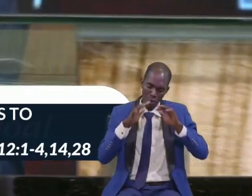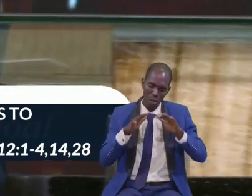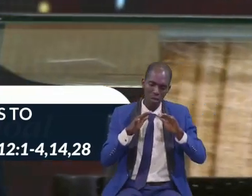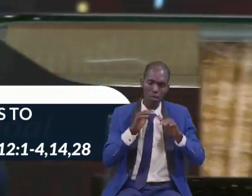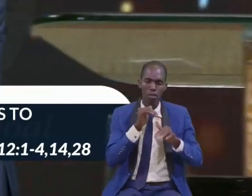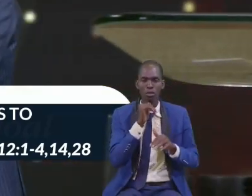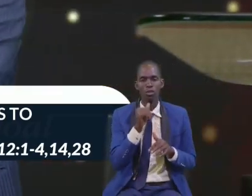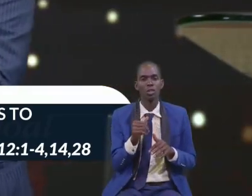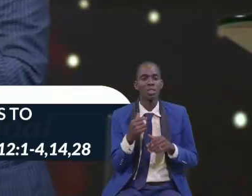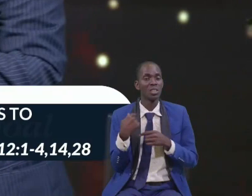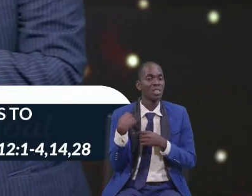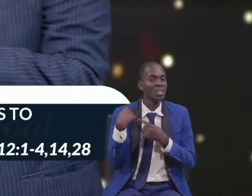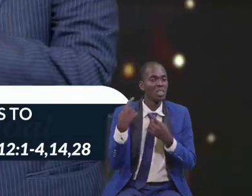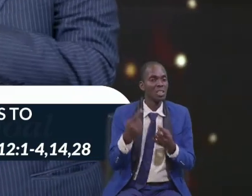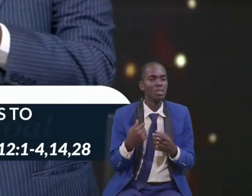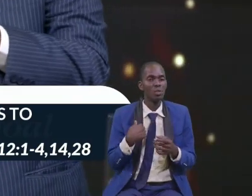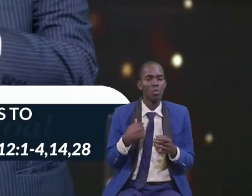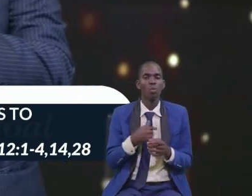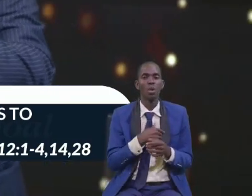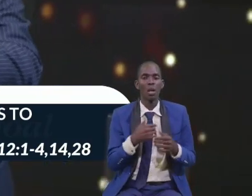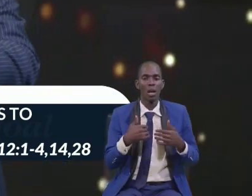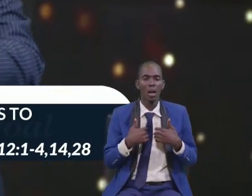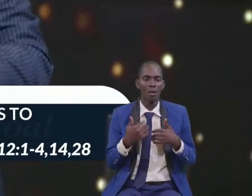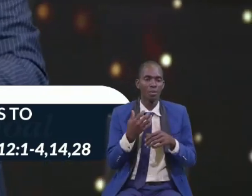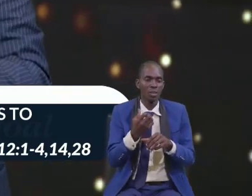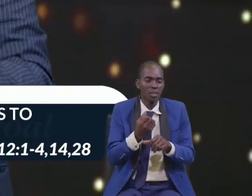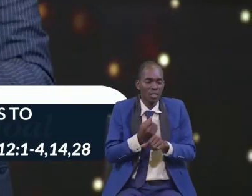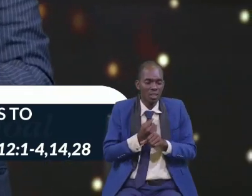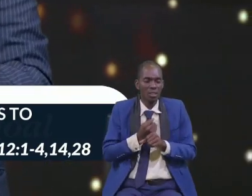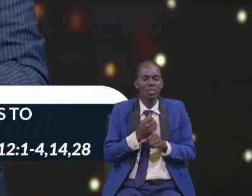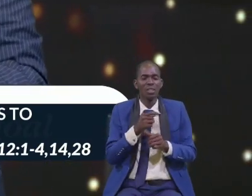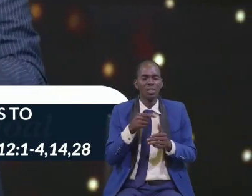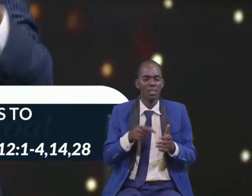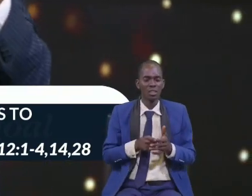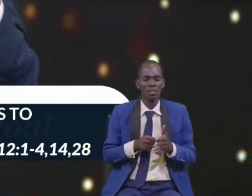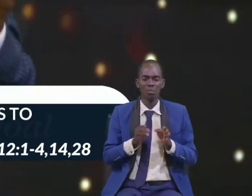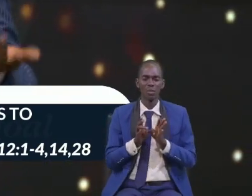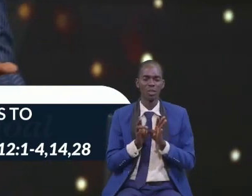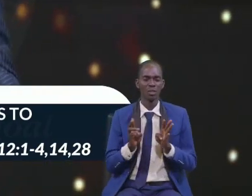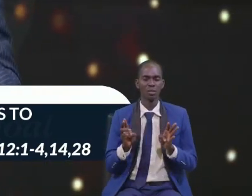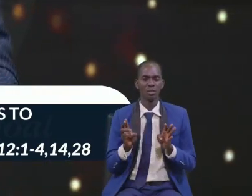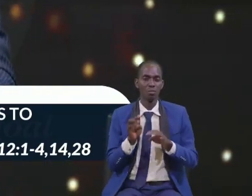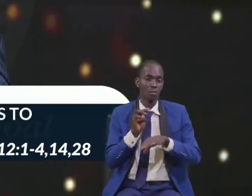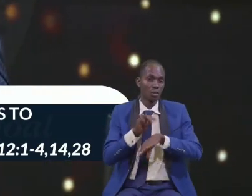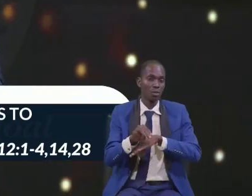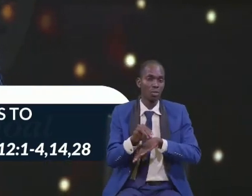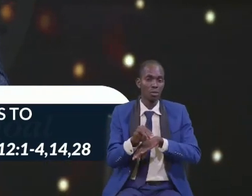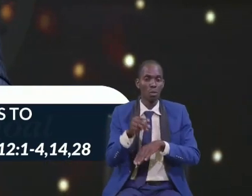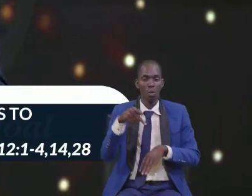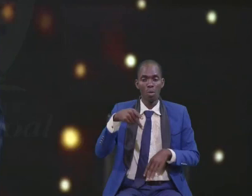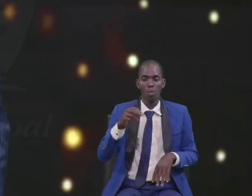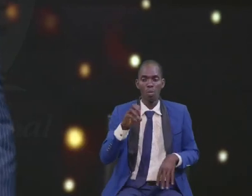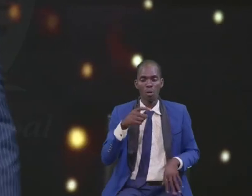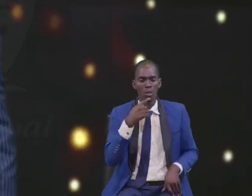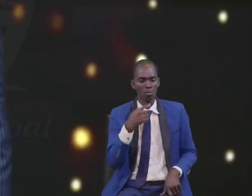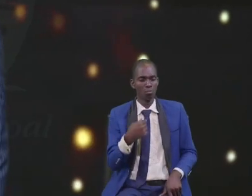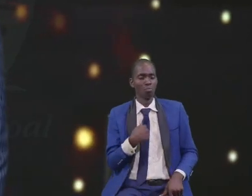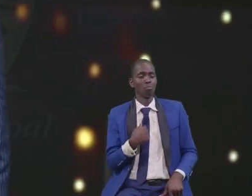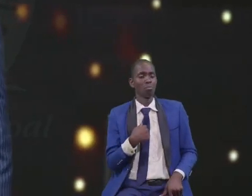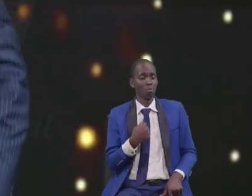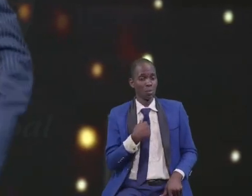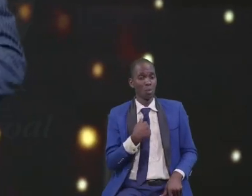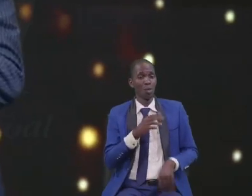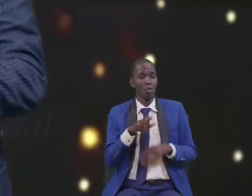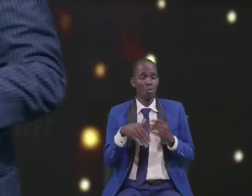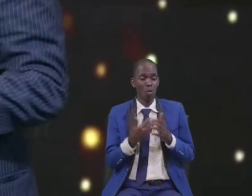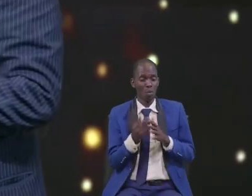we have received this ministry, Paul the Apostle saying, me of all people, I persecuted the